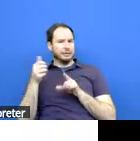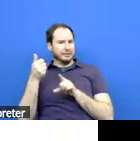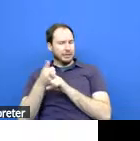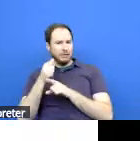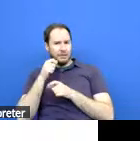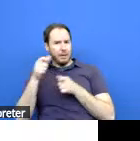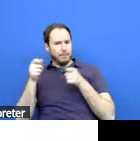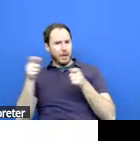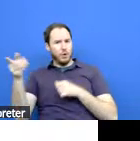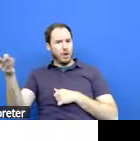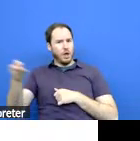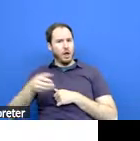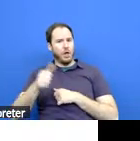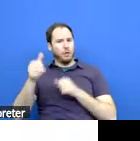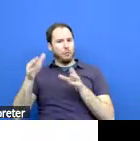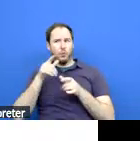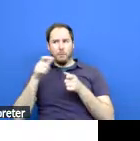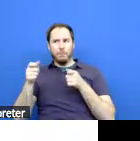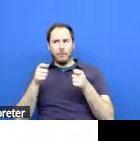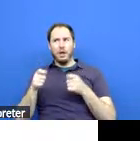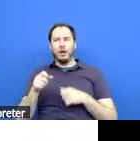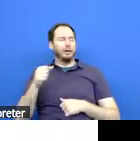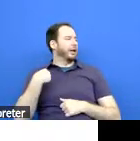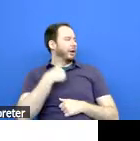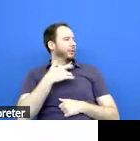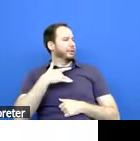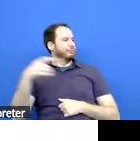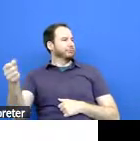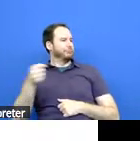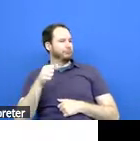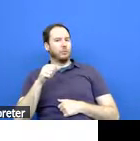going to have somebody else manage the apartments.